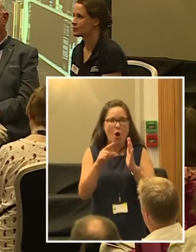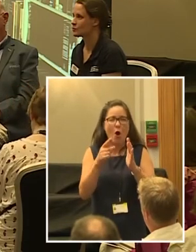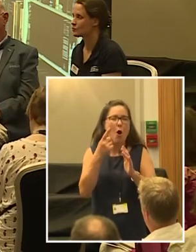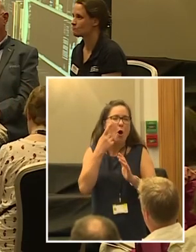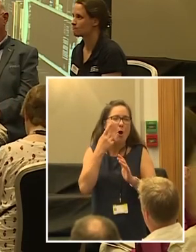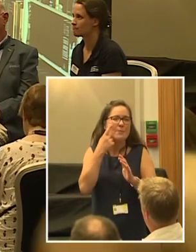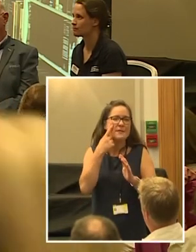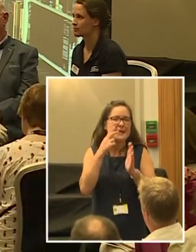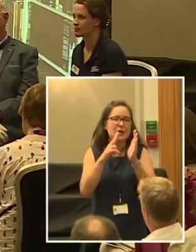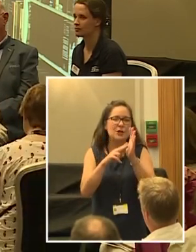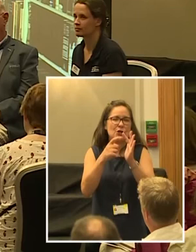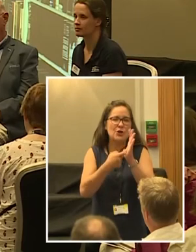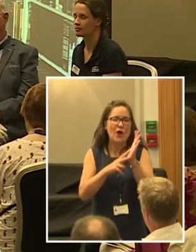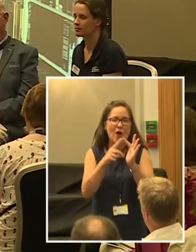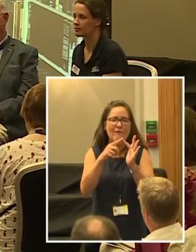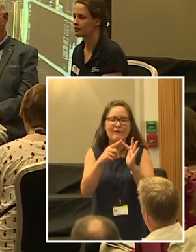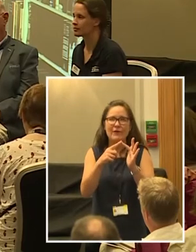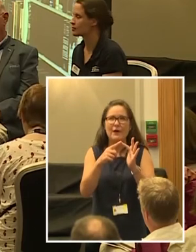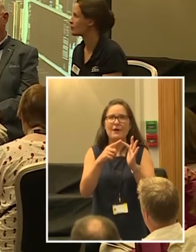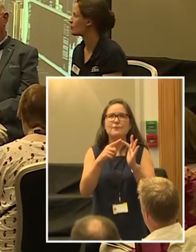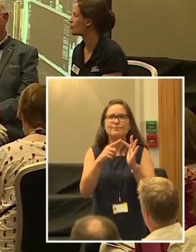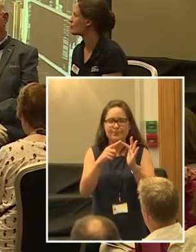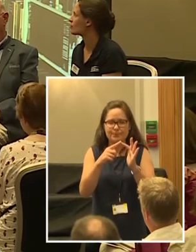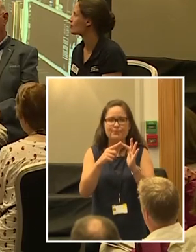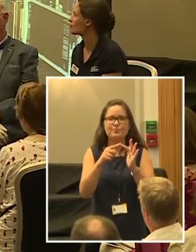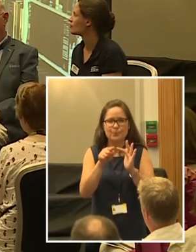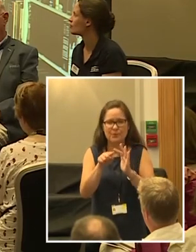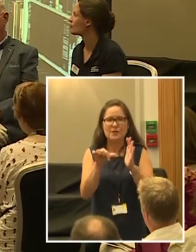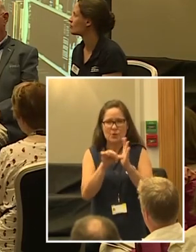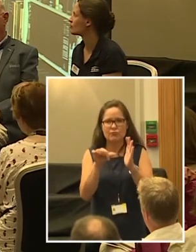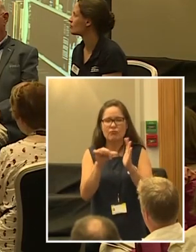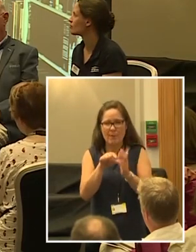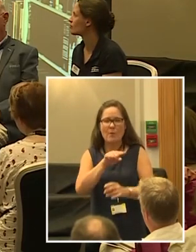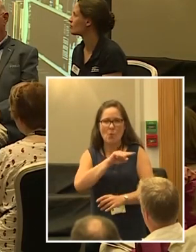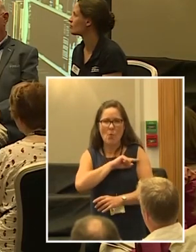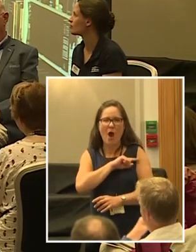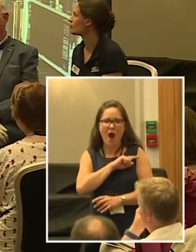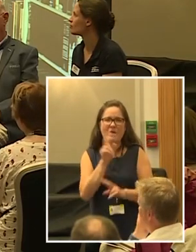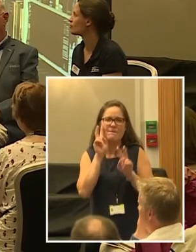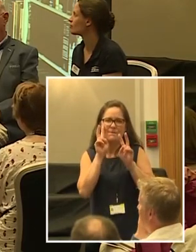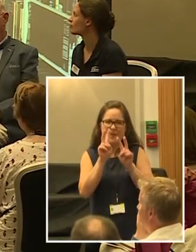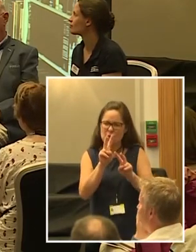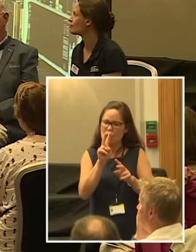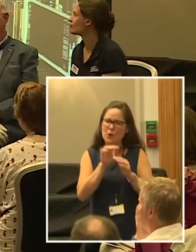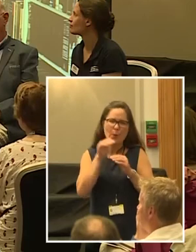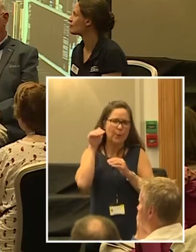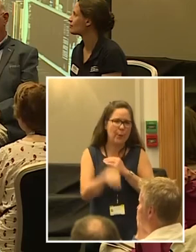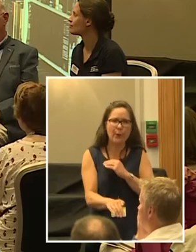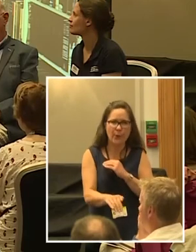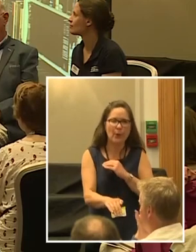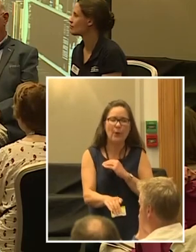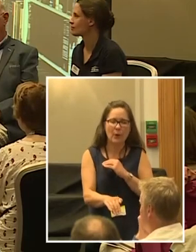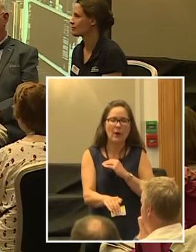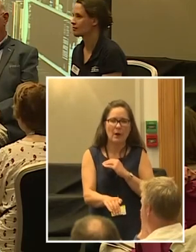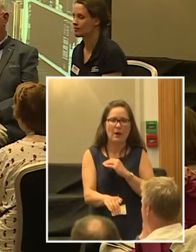is probably the causal element that's caused your vision to go so dramatically. But Liz